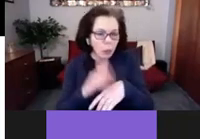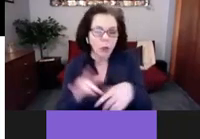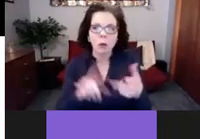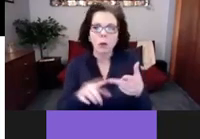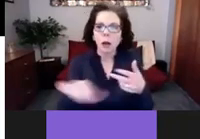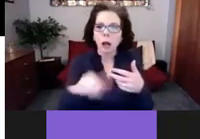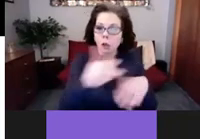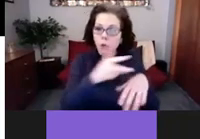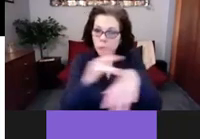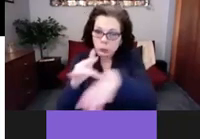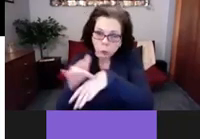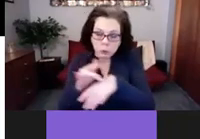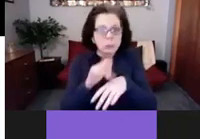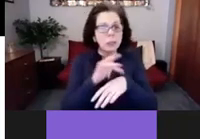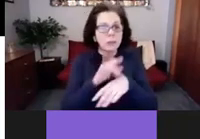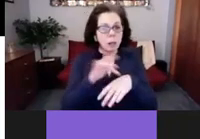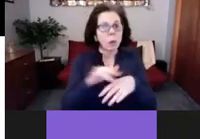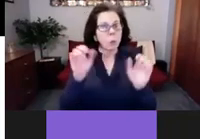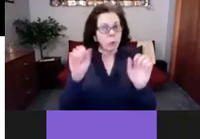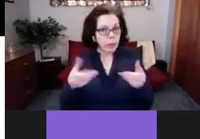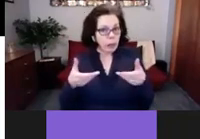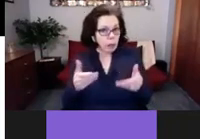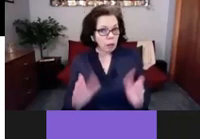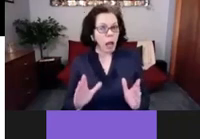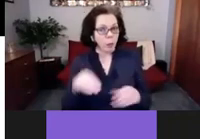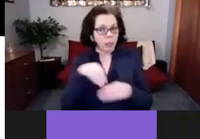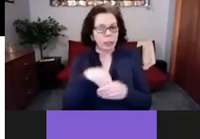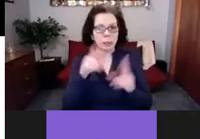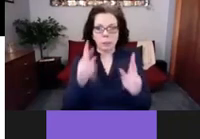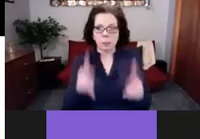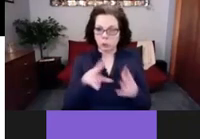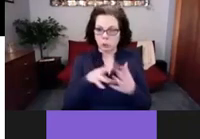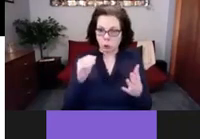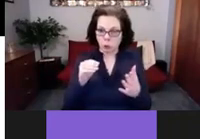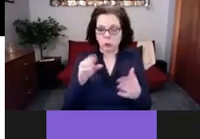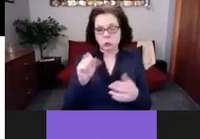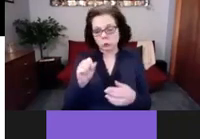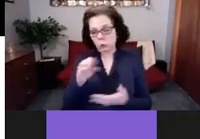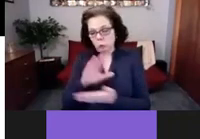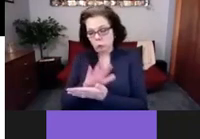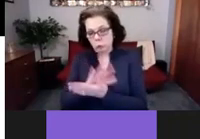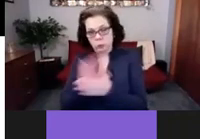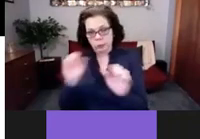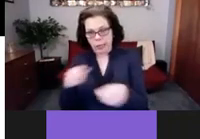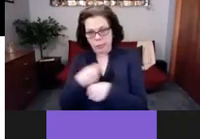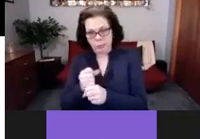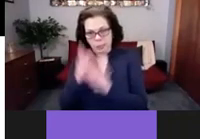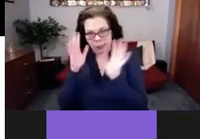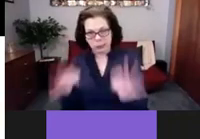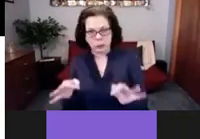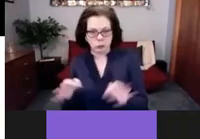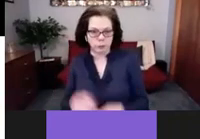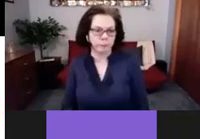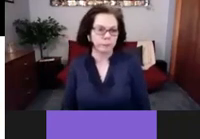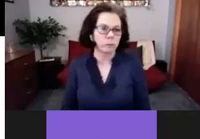we have available to make in-person learning as safe as possible so the school committee can make decisions on these dates. Next